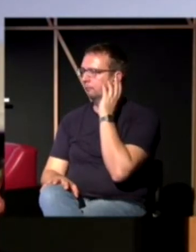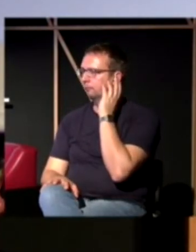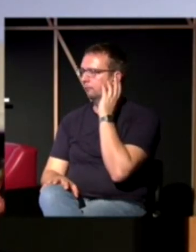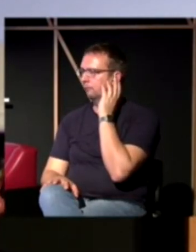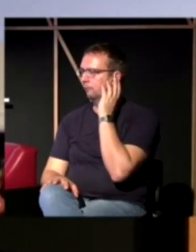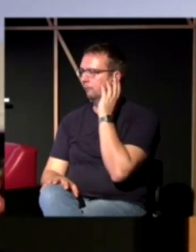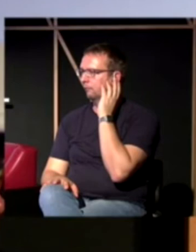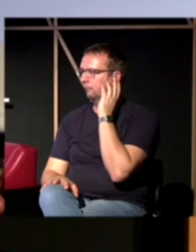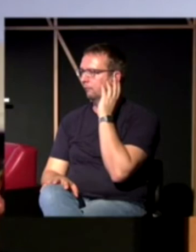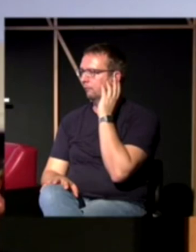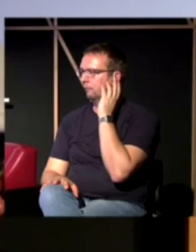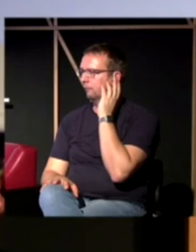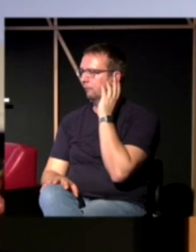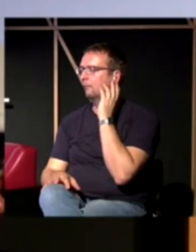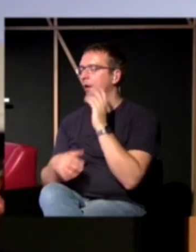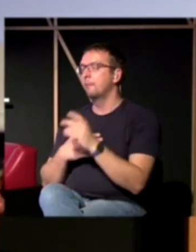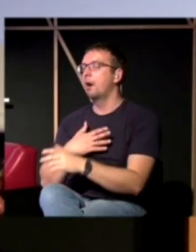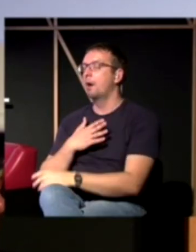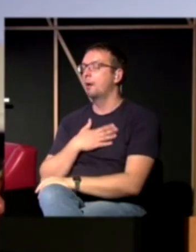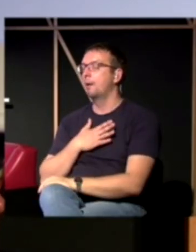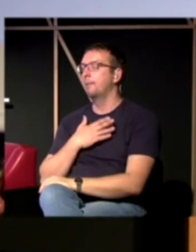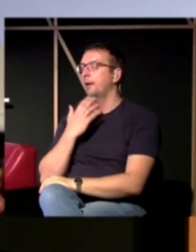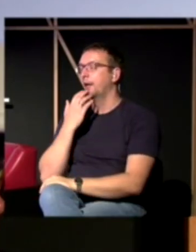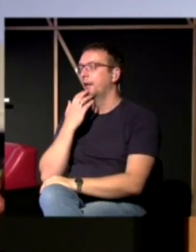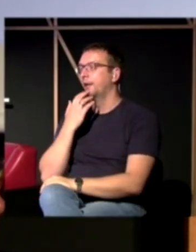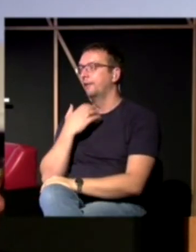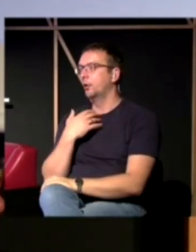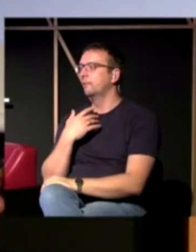and partially blind people to hear us, but everybody. We